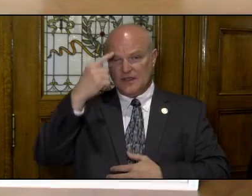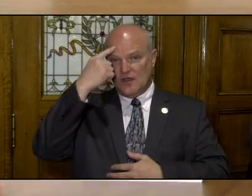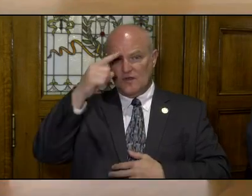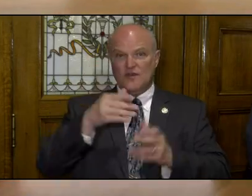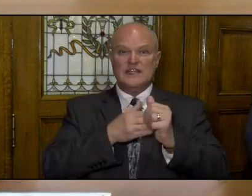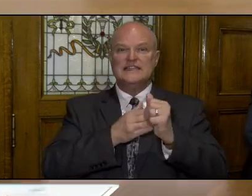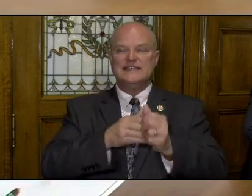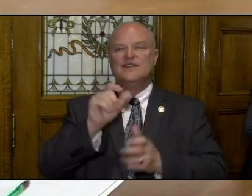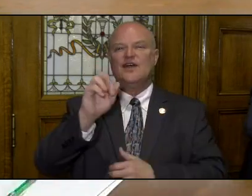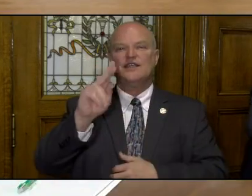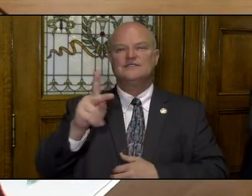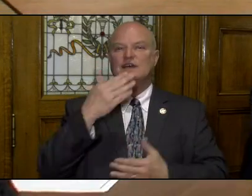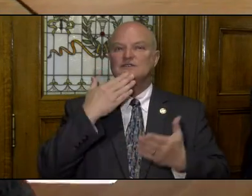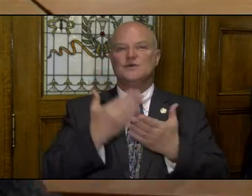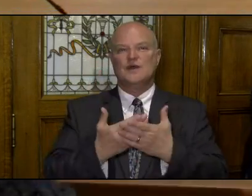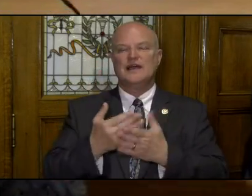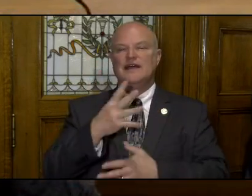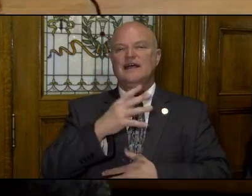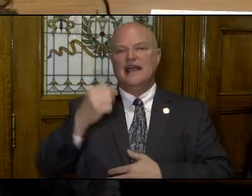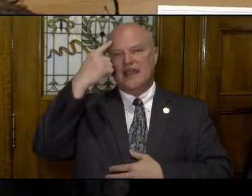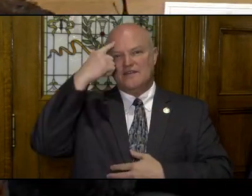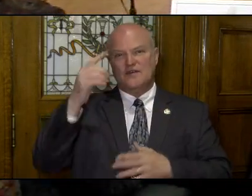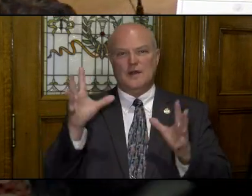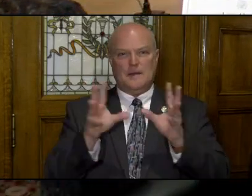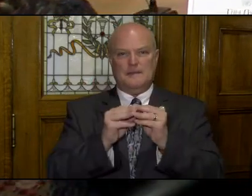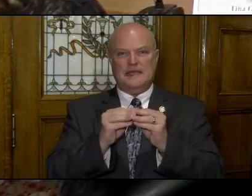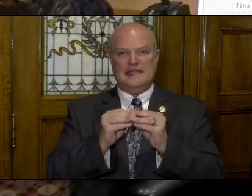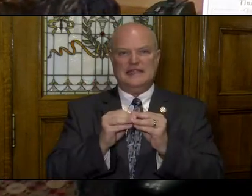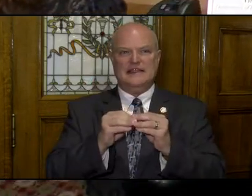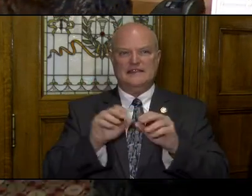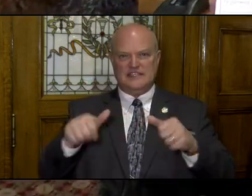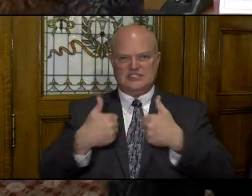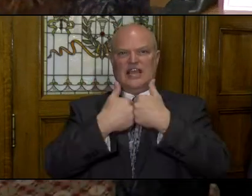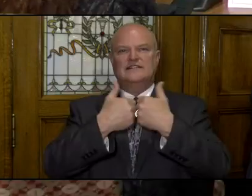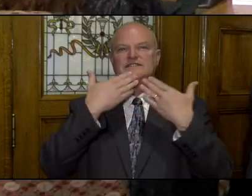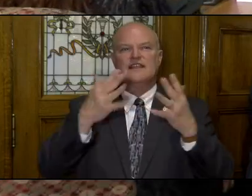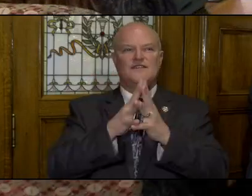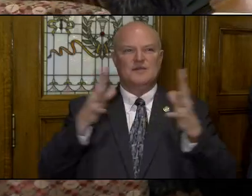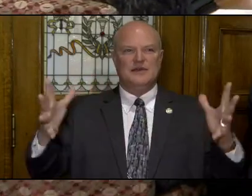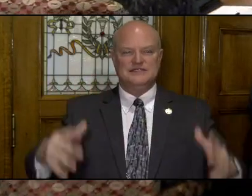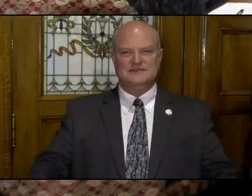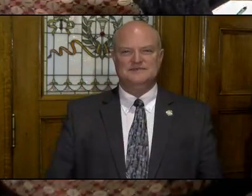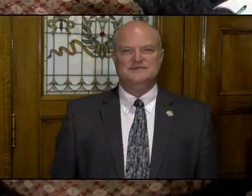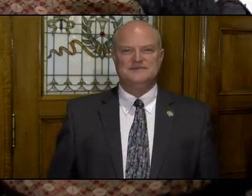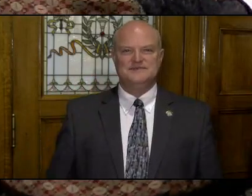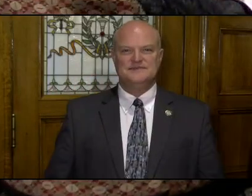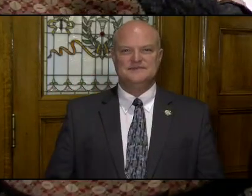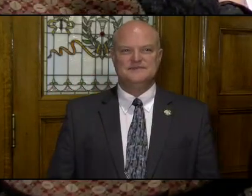for leading Arkansas so well and for meeting the current challenge. Thank you very much.